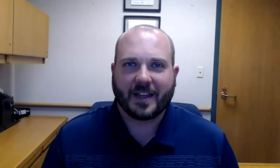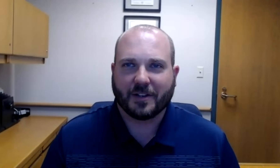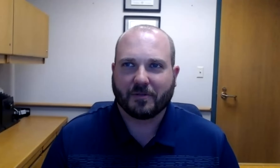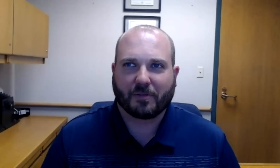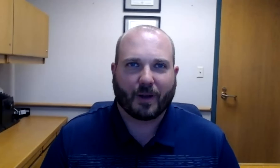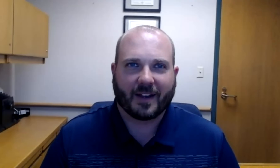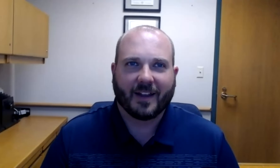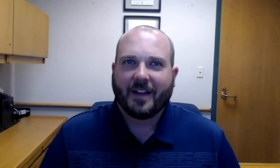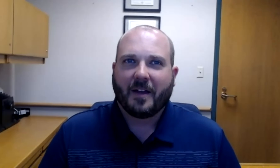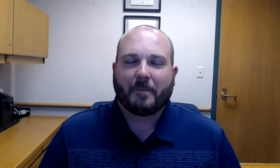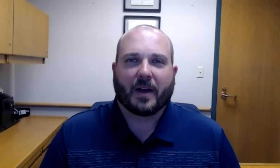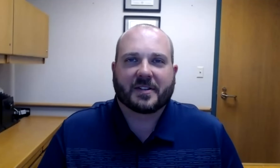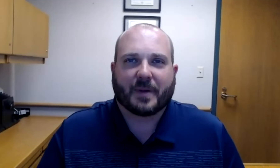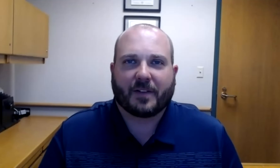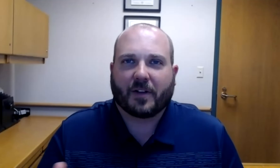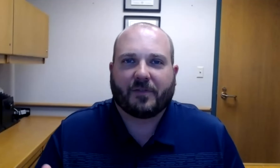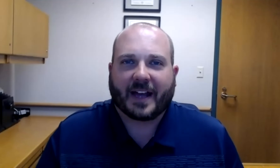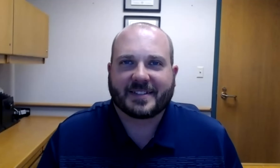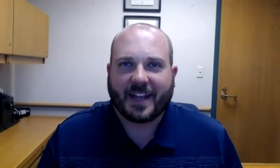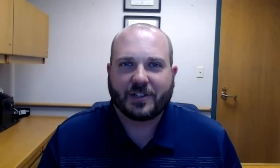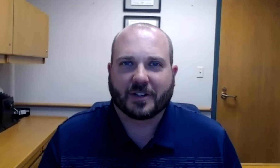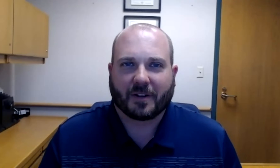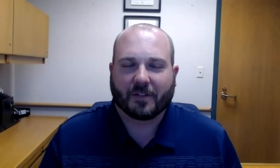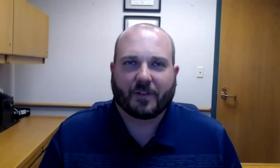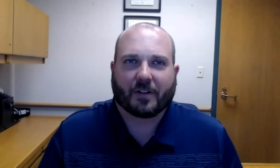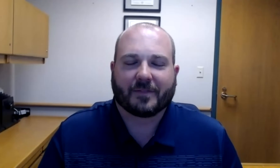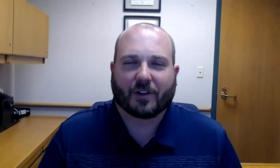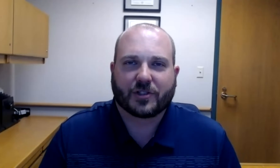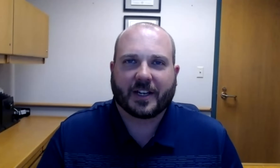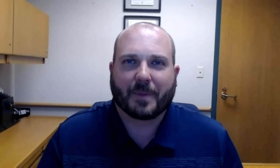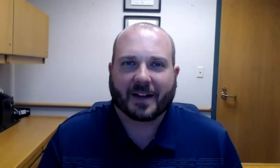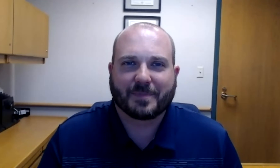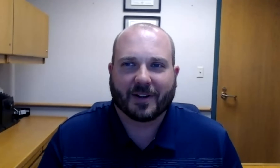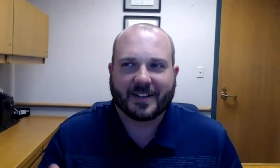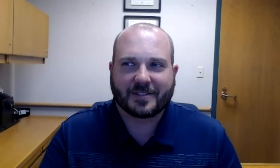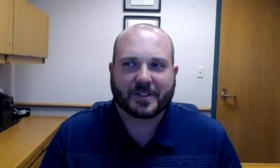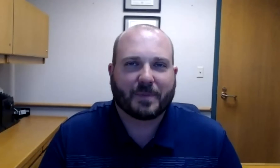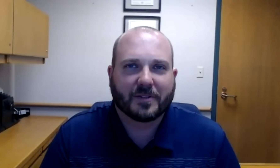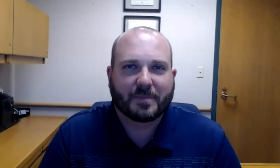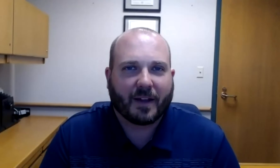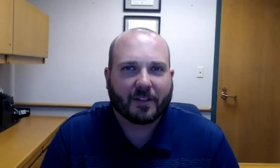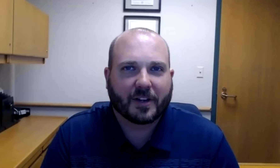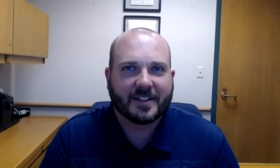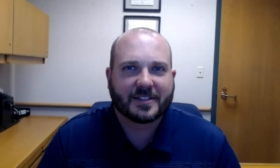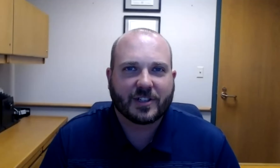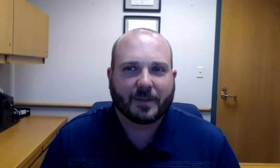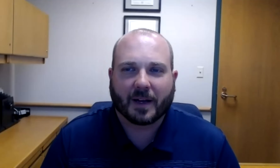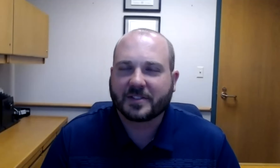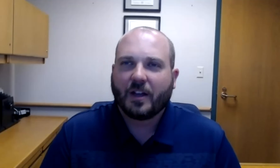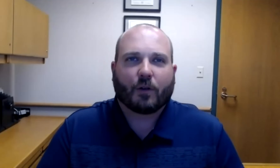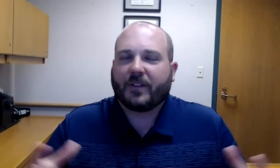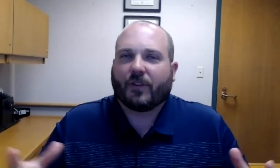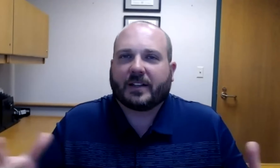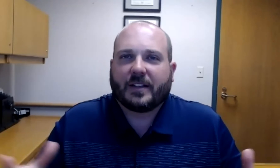of my youth when parents might have held vaccination or chickenpox parties to expose other kids to